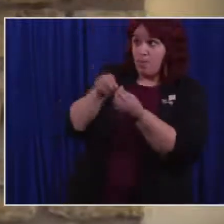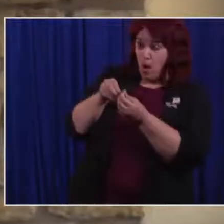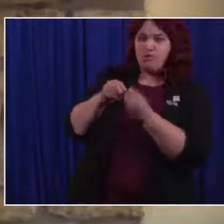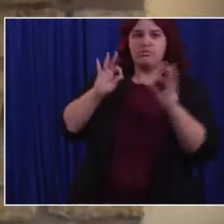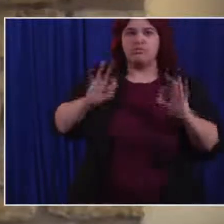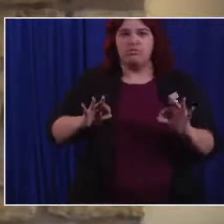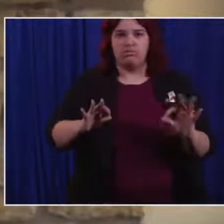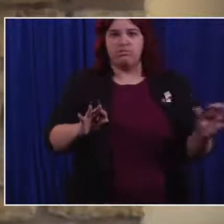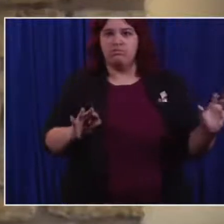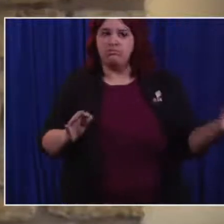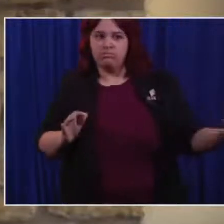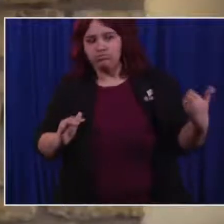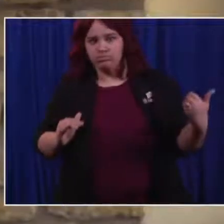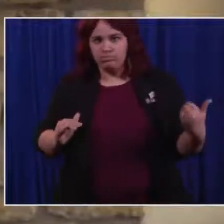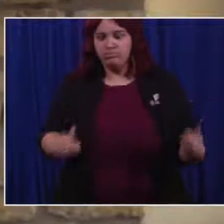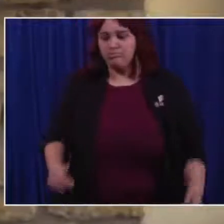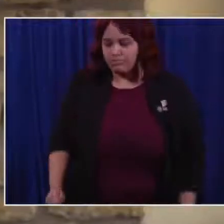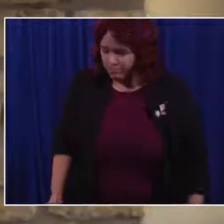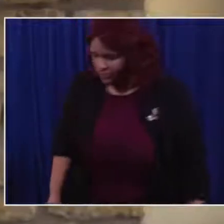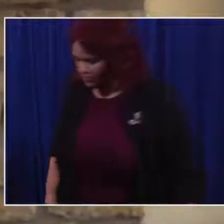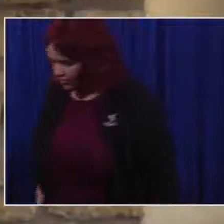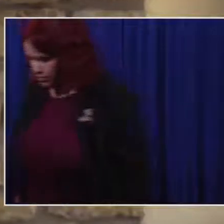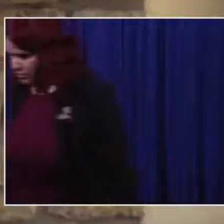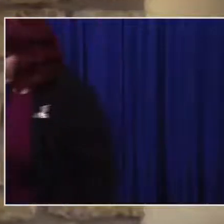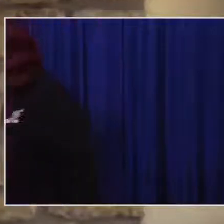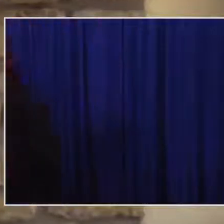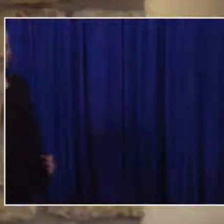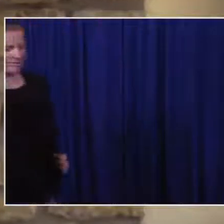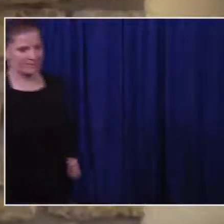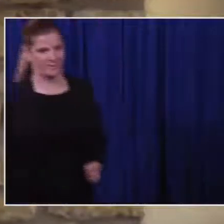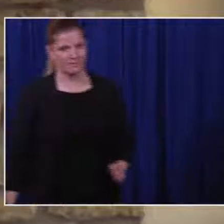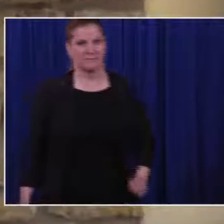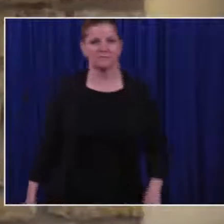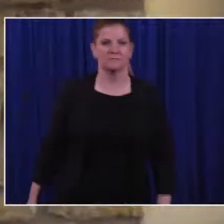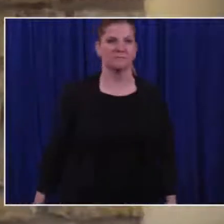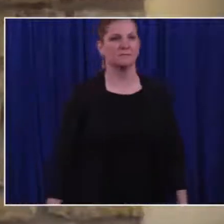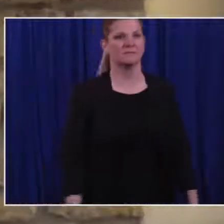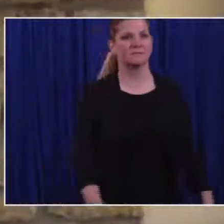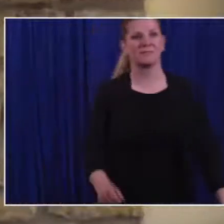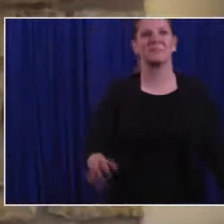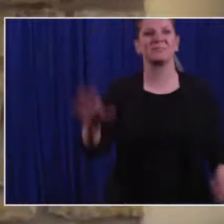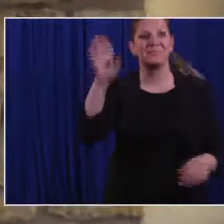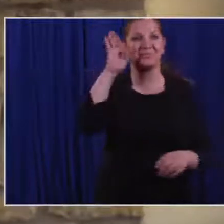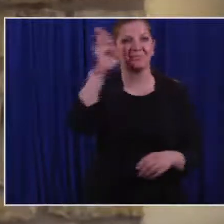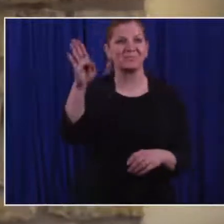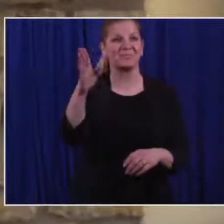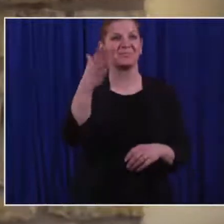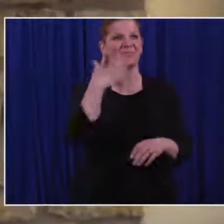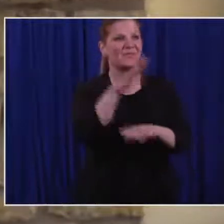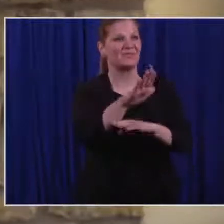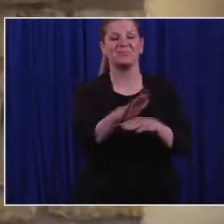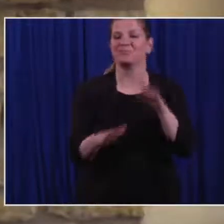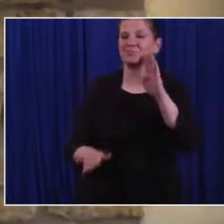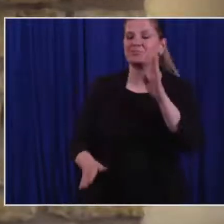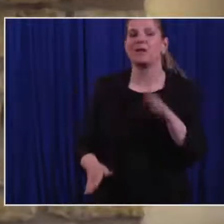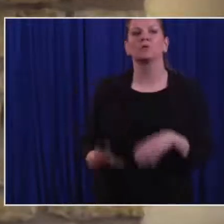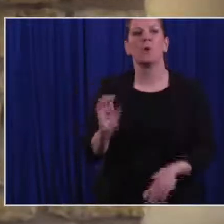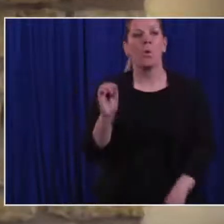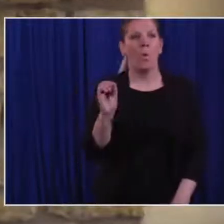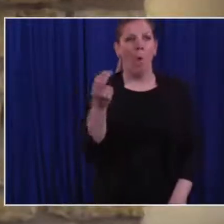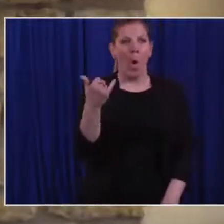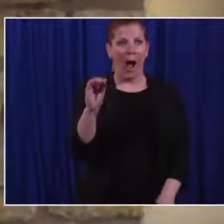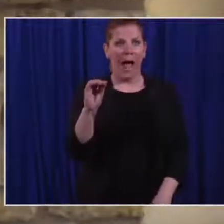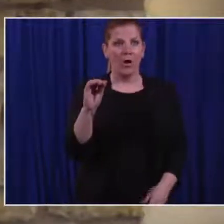question is from Kevin Landers at WBNS in Columbus. Good afternoon, Governor. Hey, Kevin. Ohio's nursing homes bore the worst